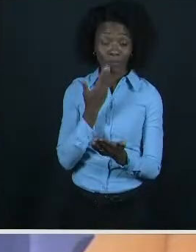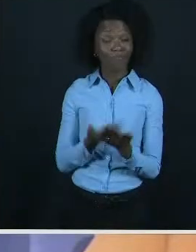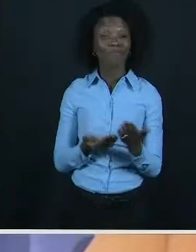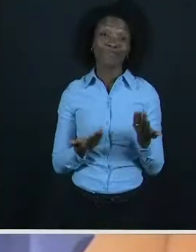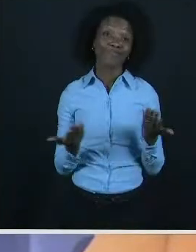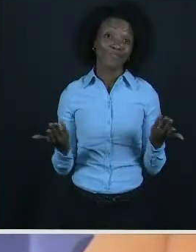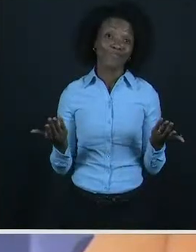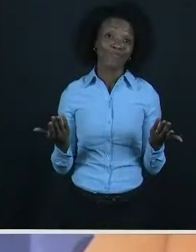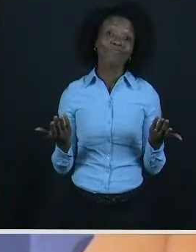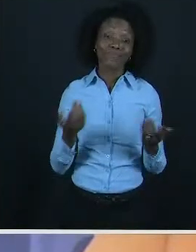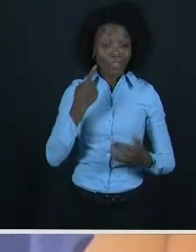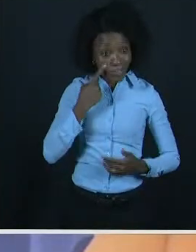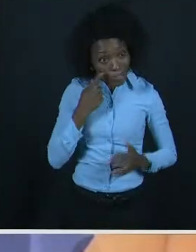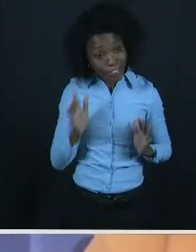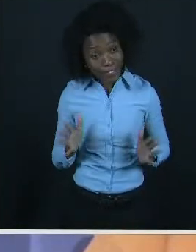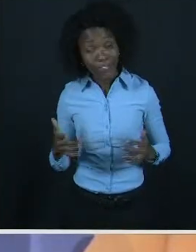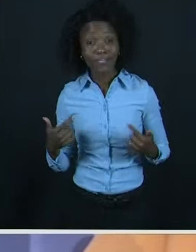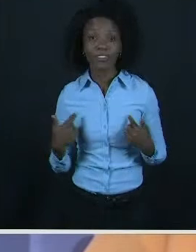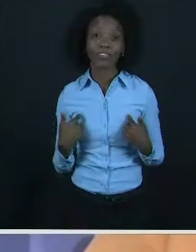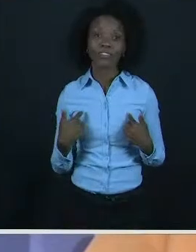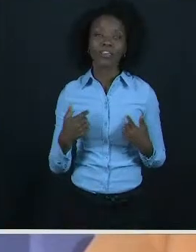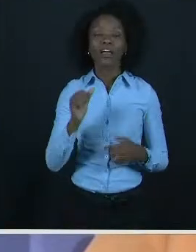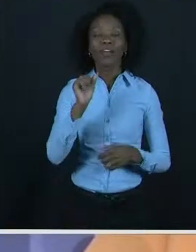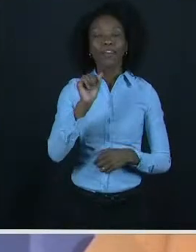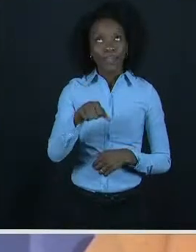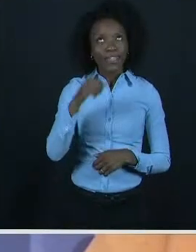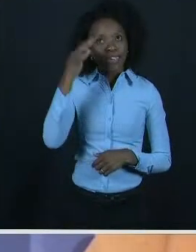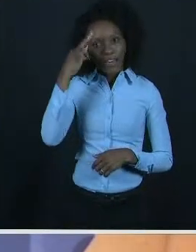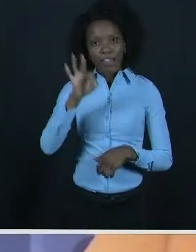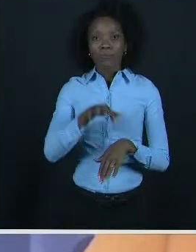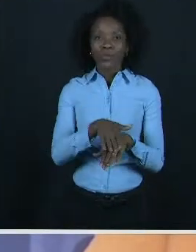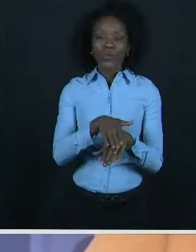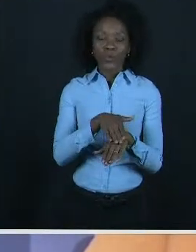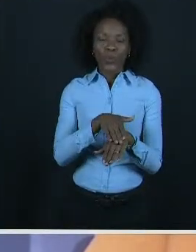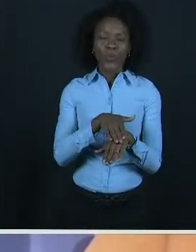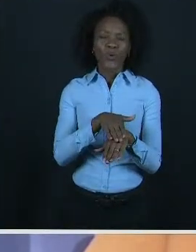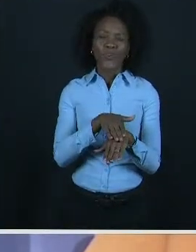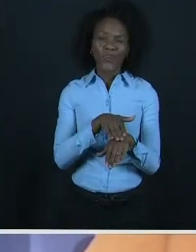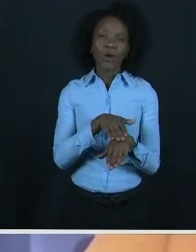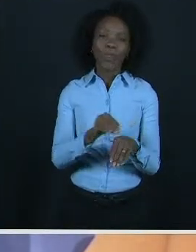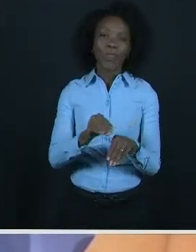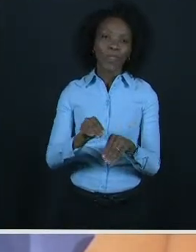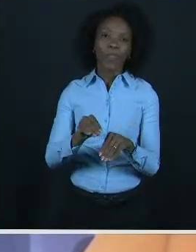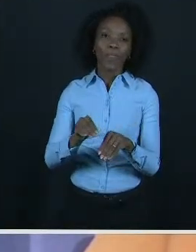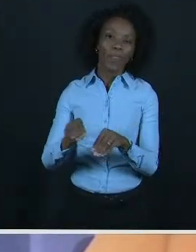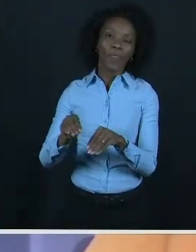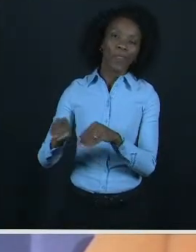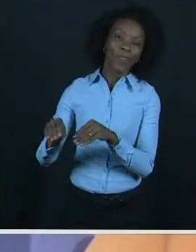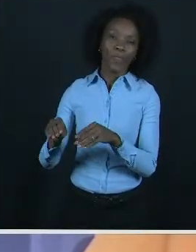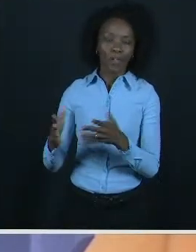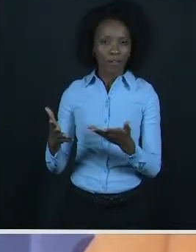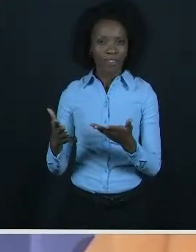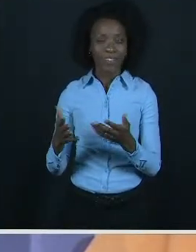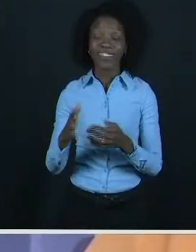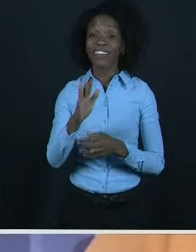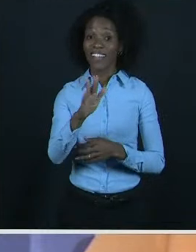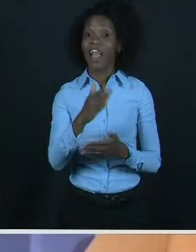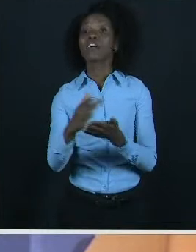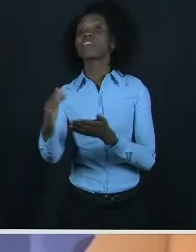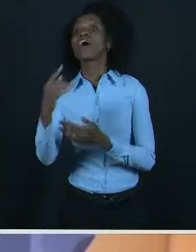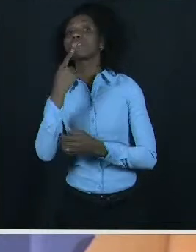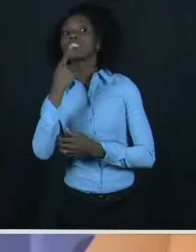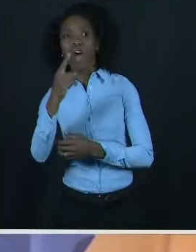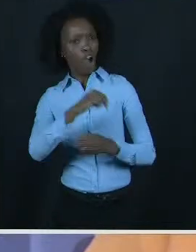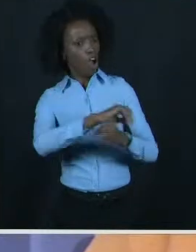is that, yes, government tends to move slowly. Now, some of you said you moved very quickly during